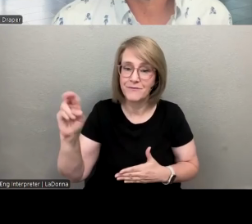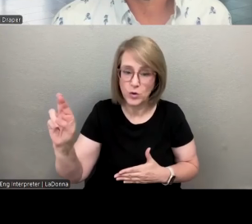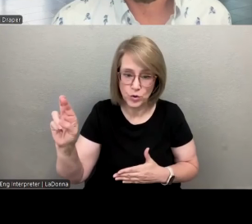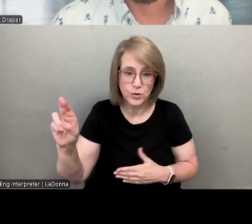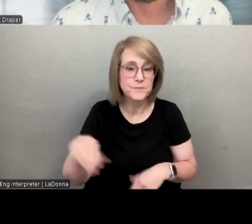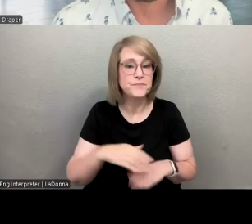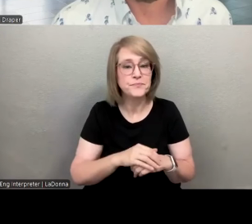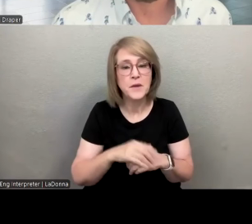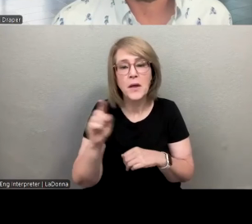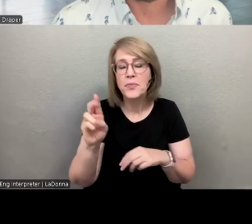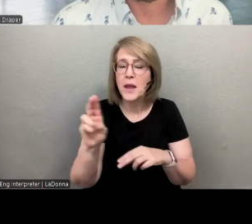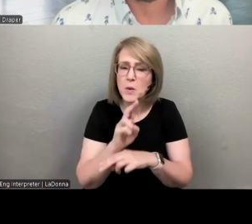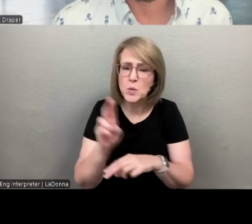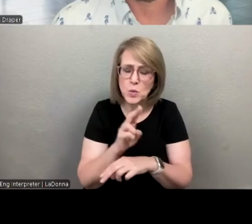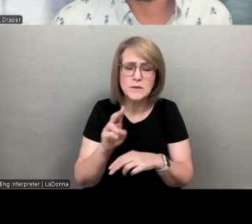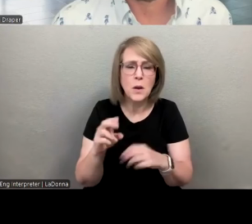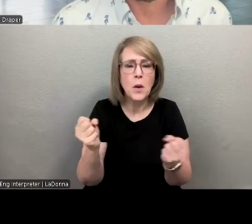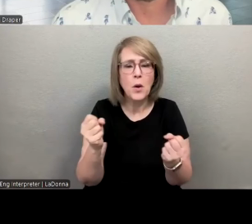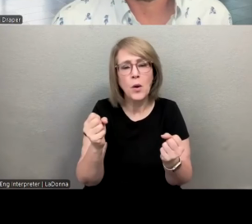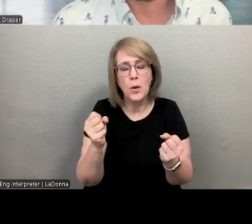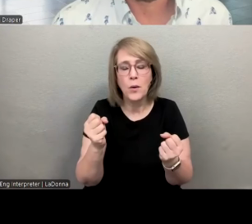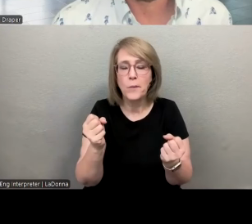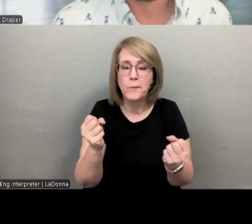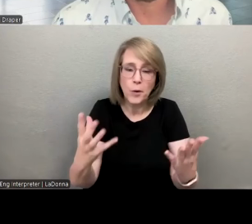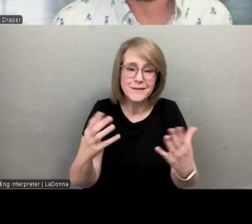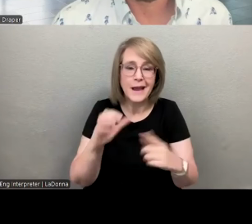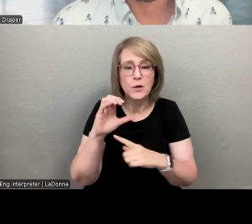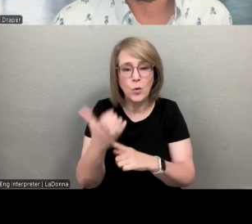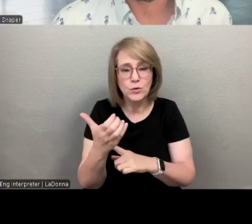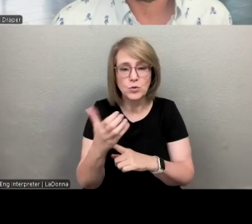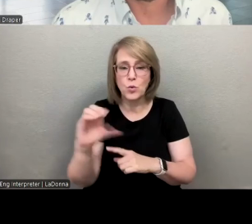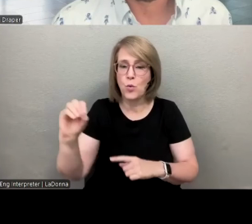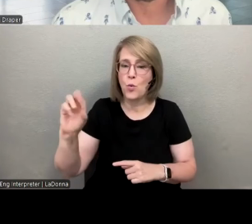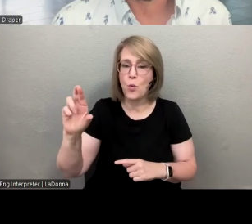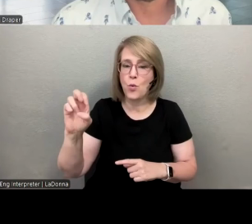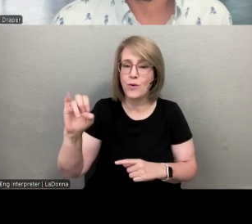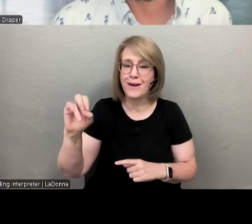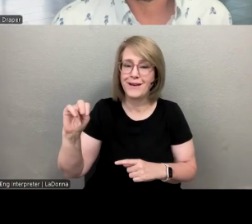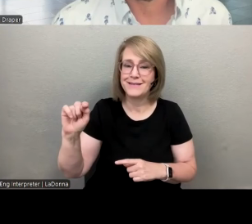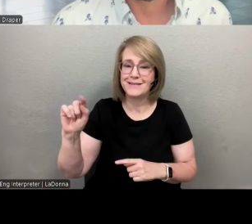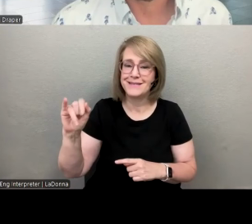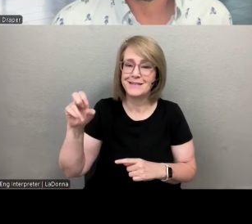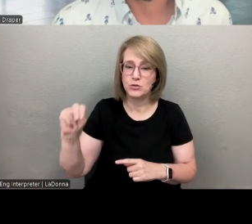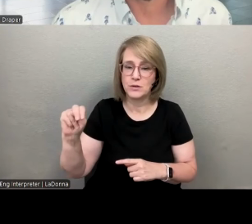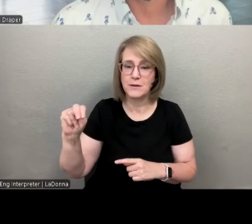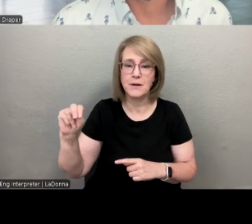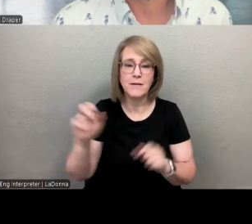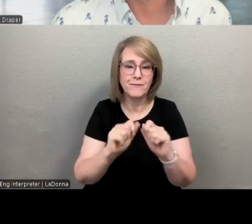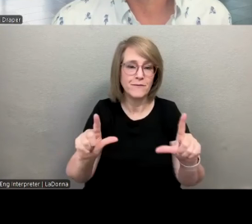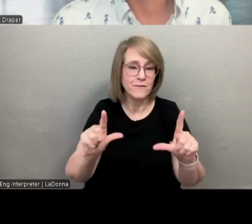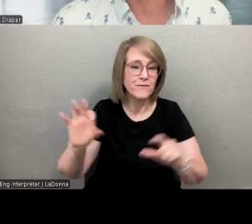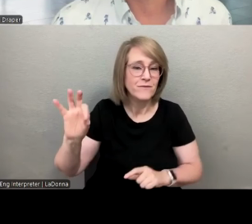multicultural orientation framework that focuses a lot on cultural humility and how do we maintain that stance. And so we